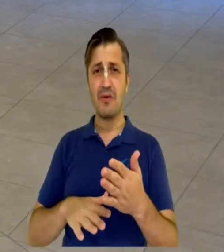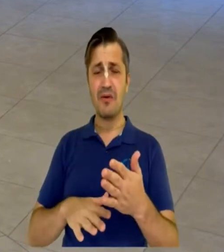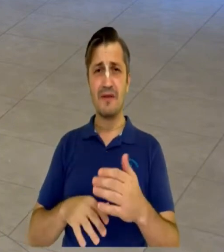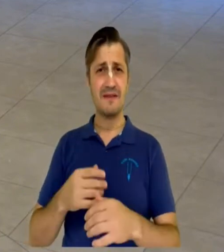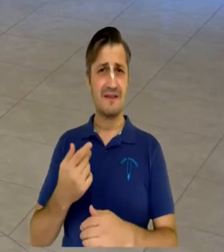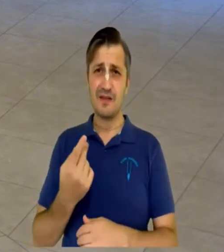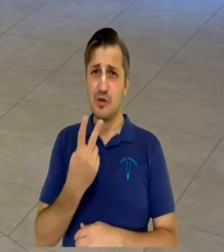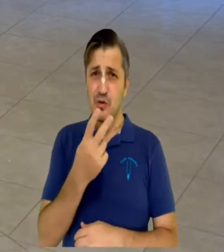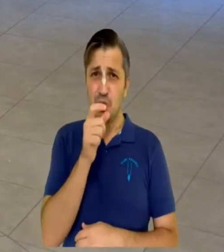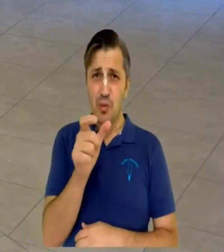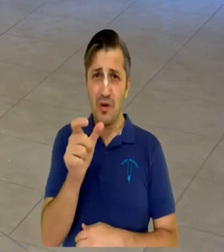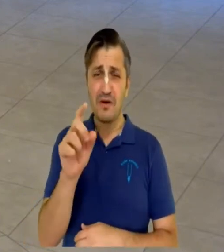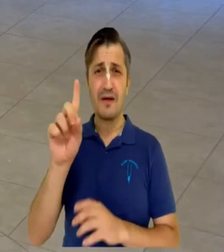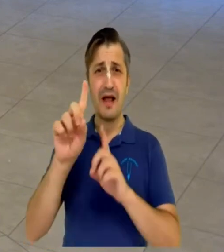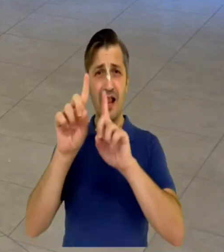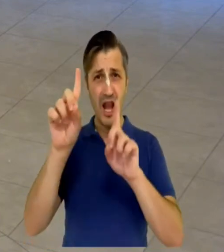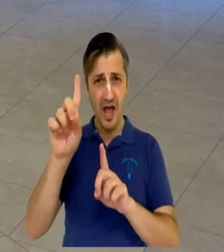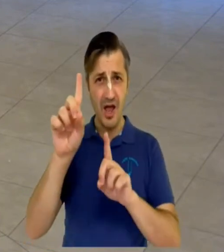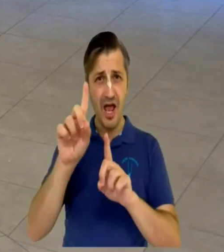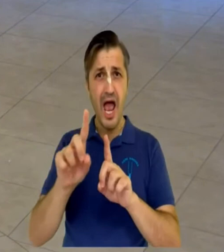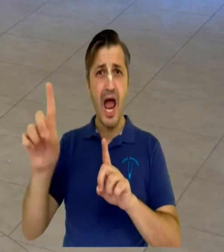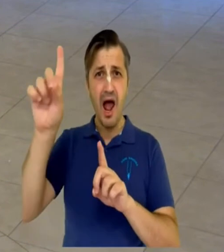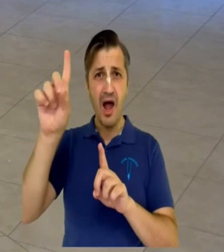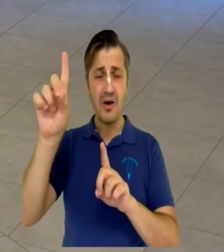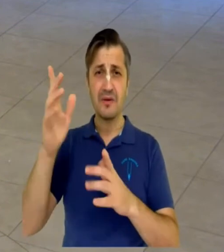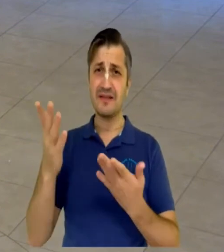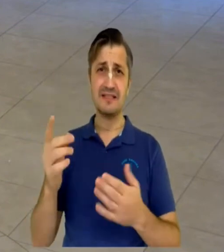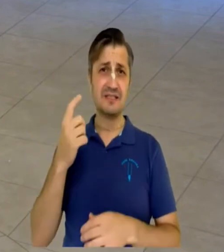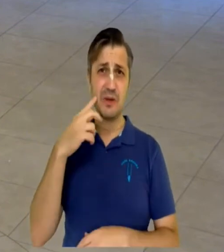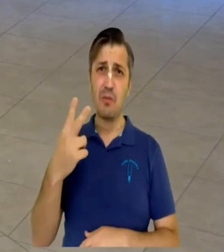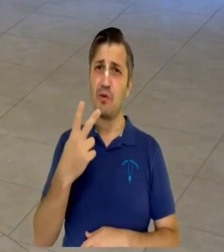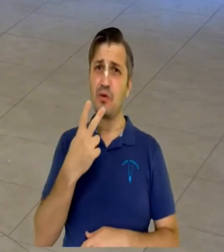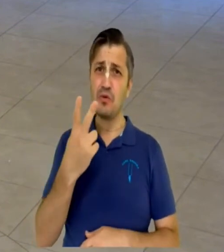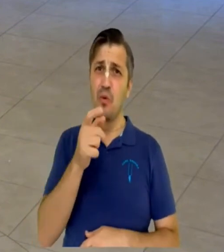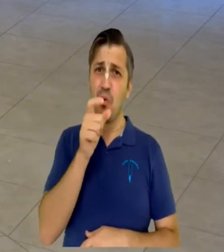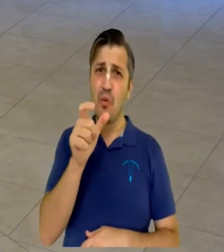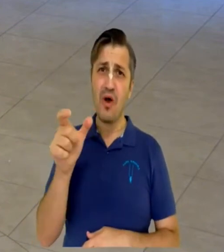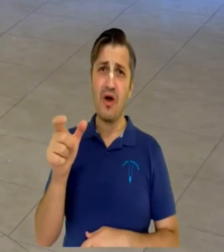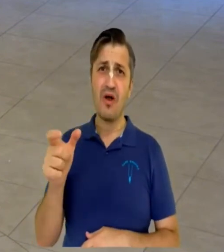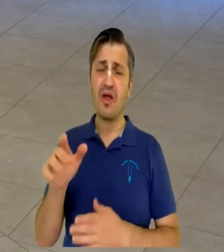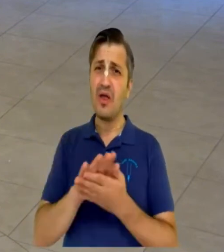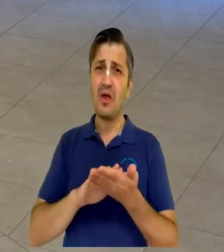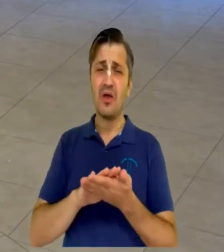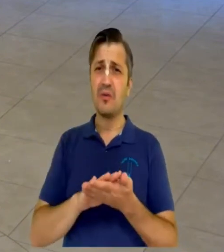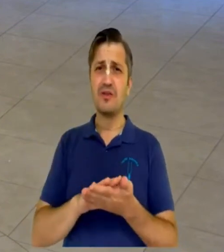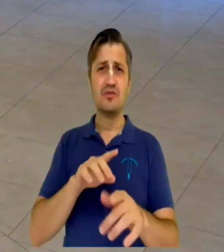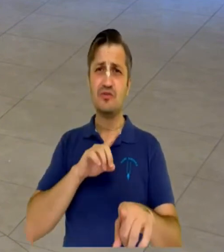can actually remember our whole life that we are always inferior, and not to try to lord it over material